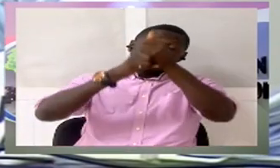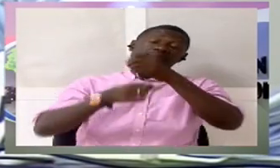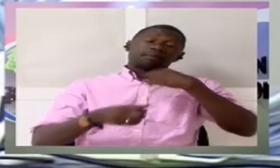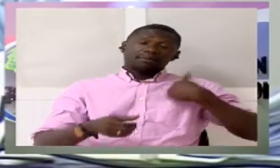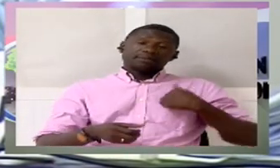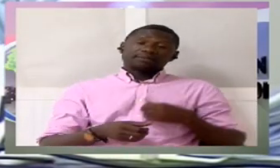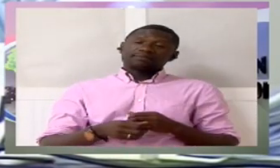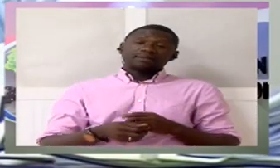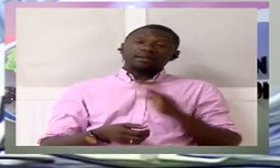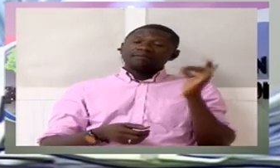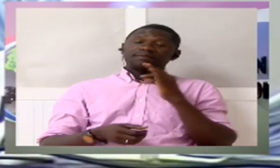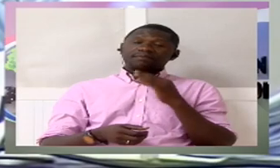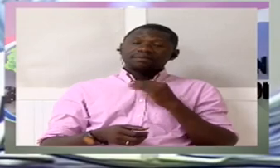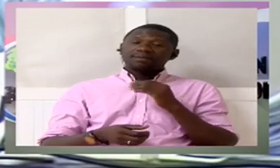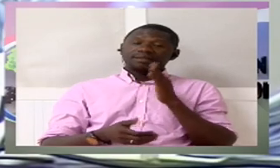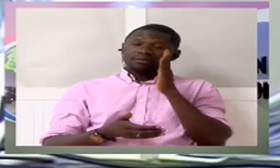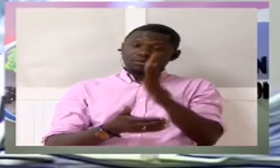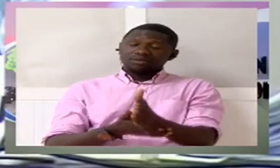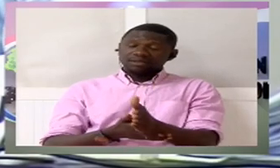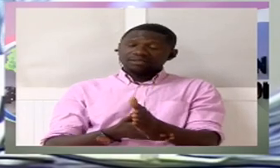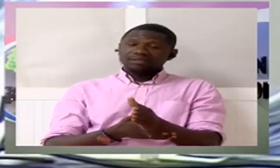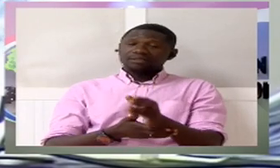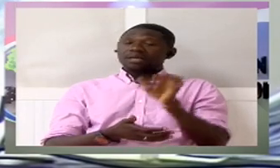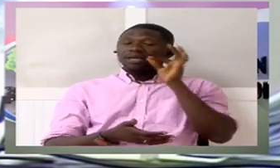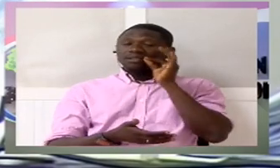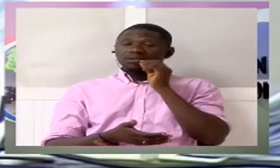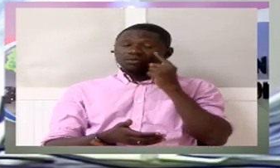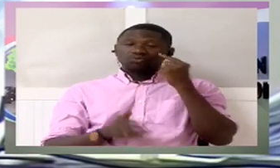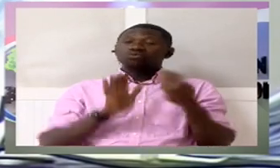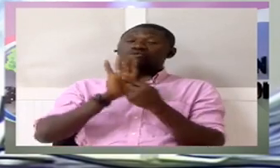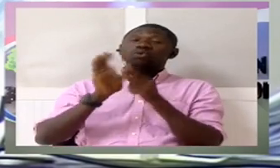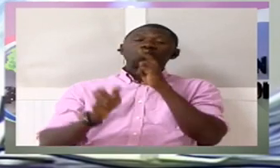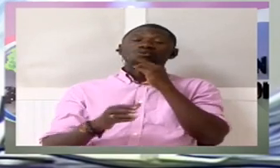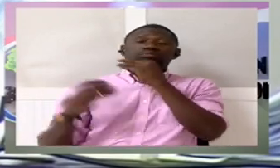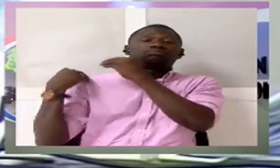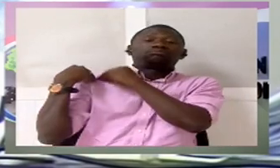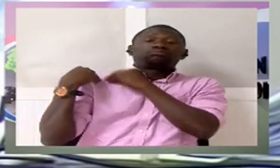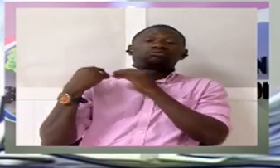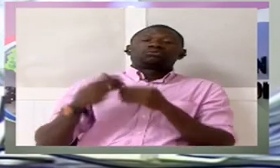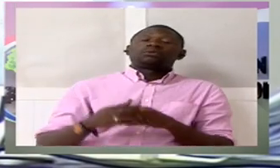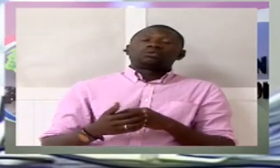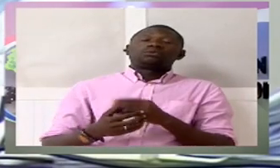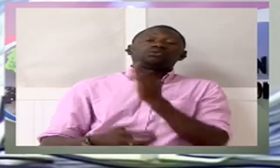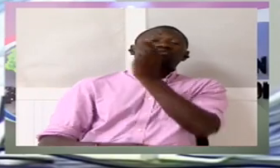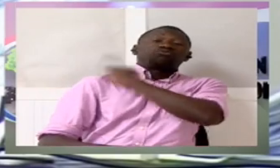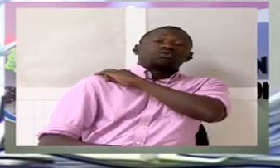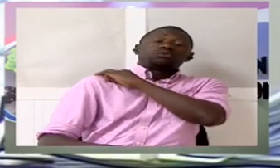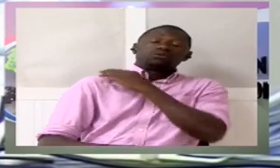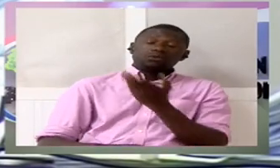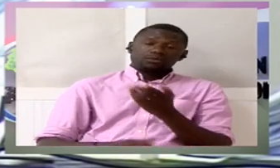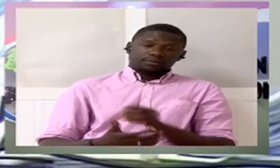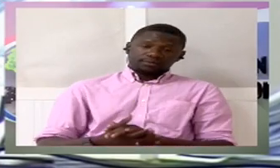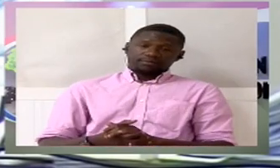very fitting response to so whose boss. Aning jabiro me ya longko aketa jabiriti